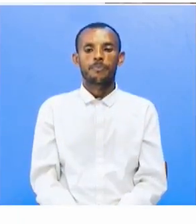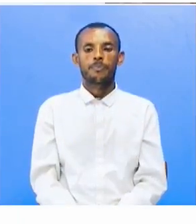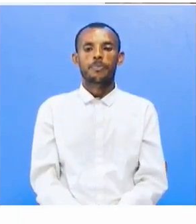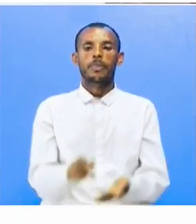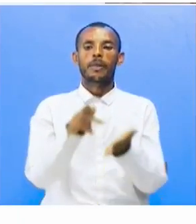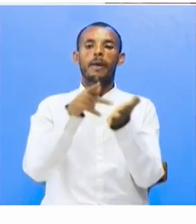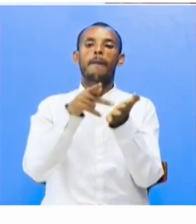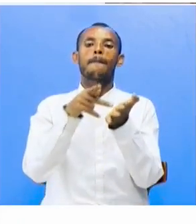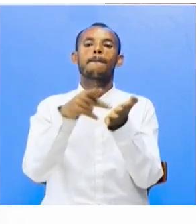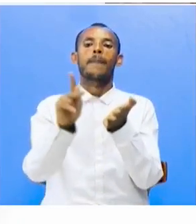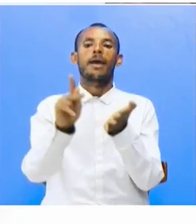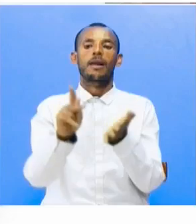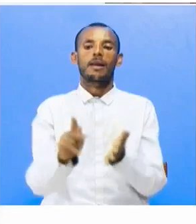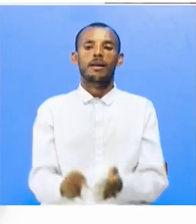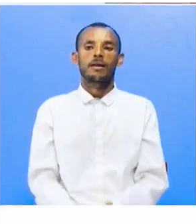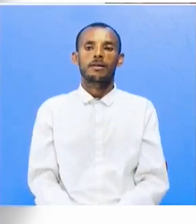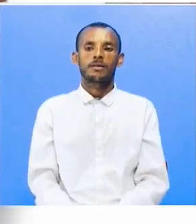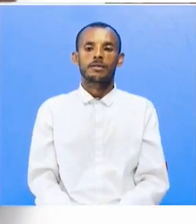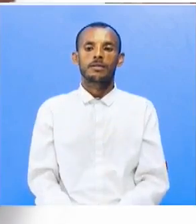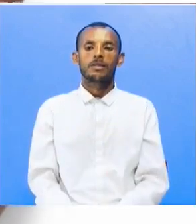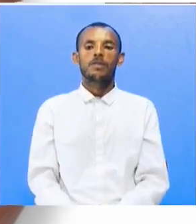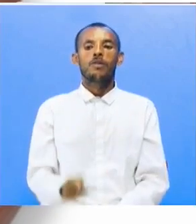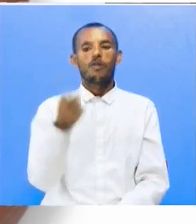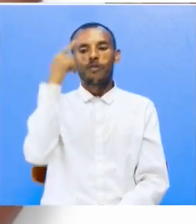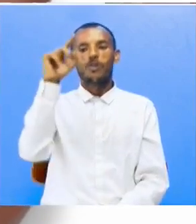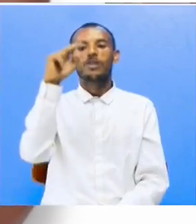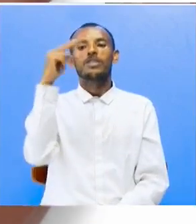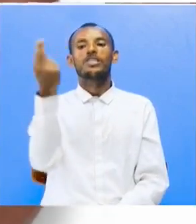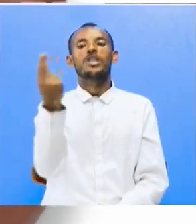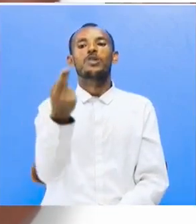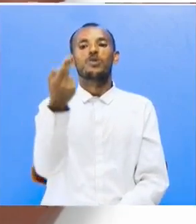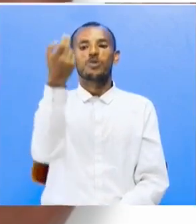paid for the use of money.